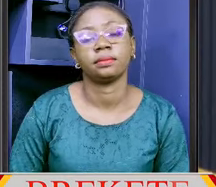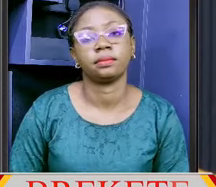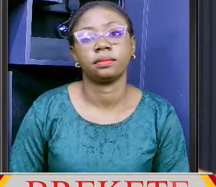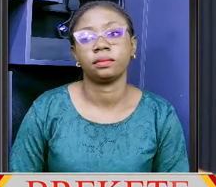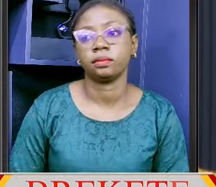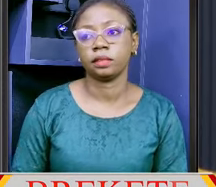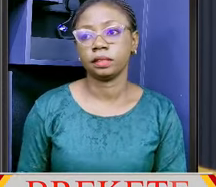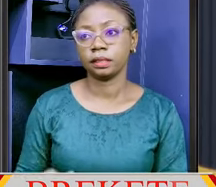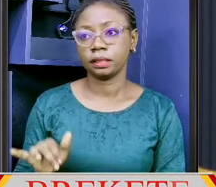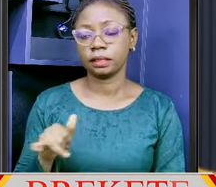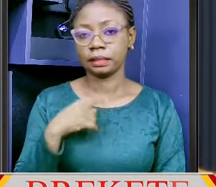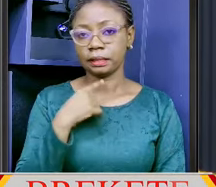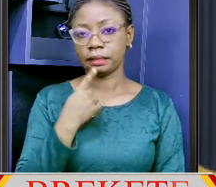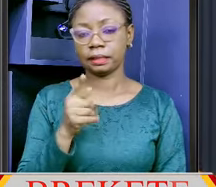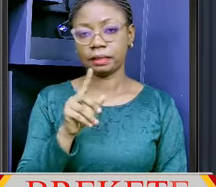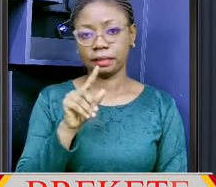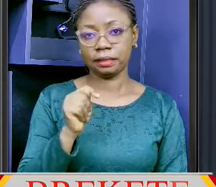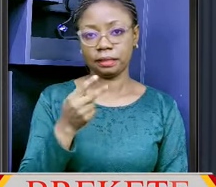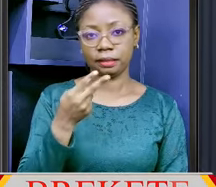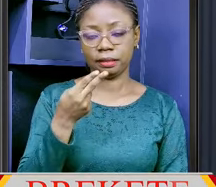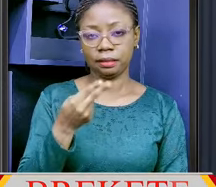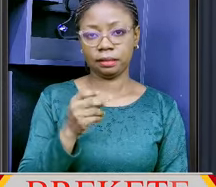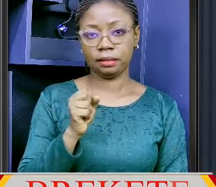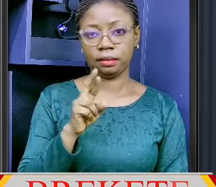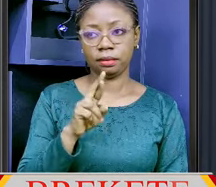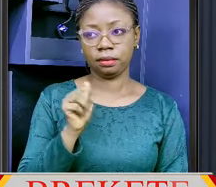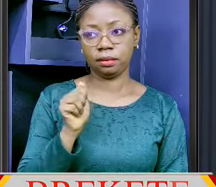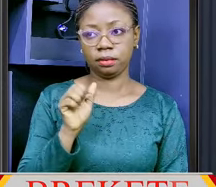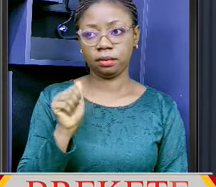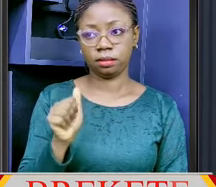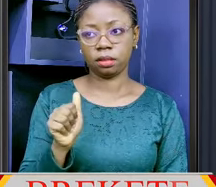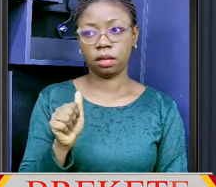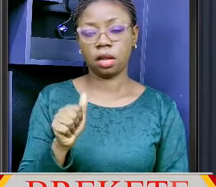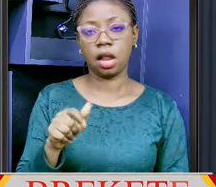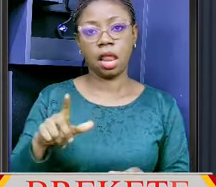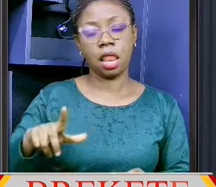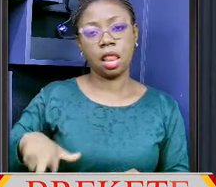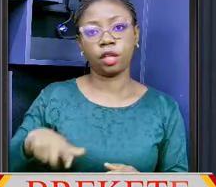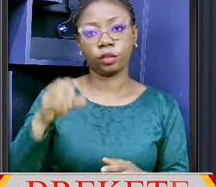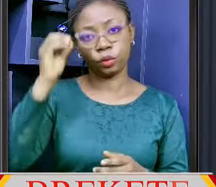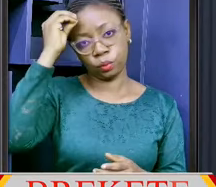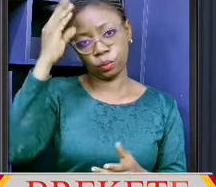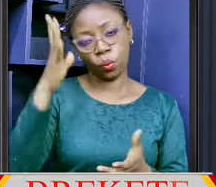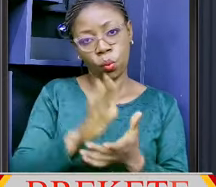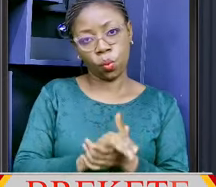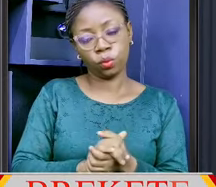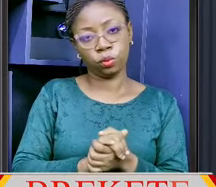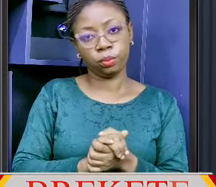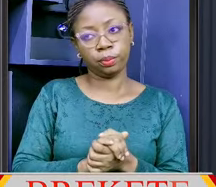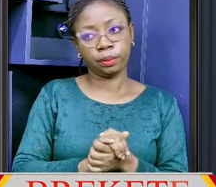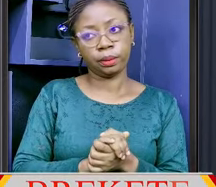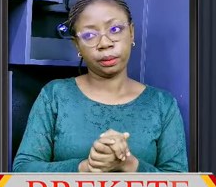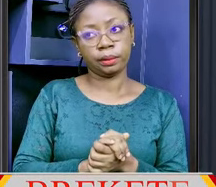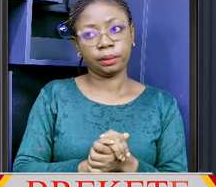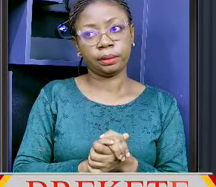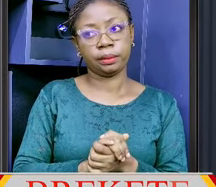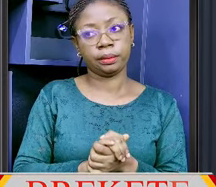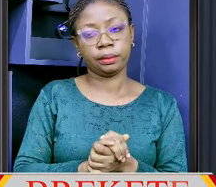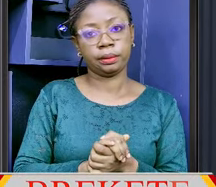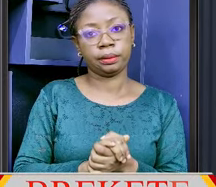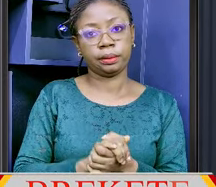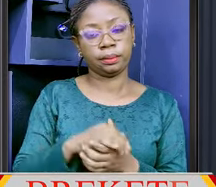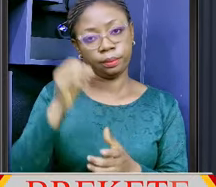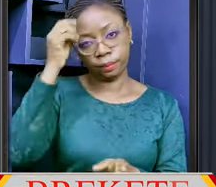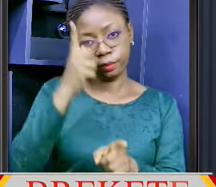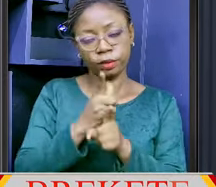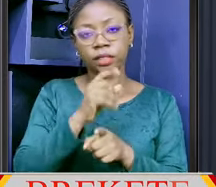Okay, they say Teresa Asuko's late husband's brother is in the studio. He came to respond to the case of the family